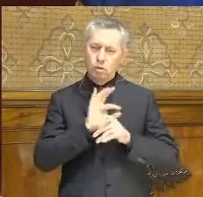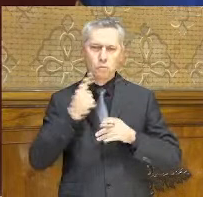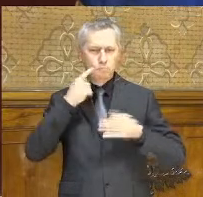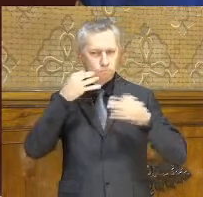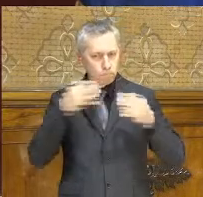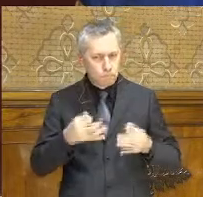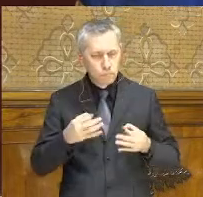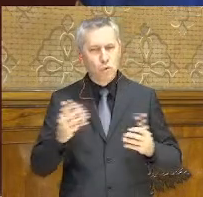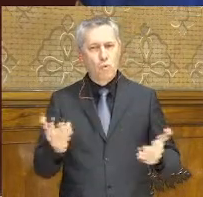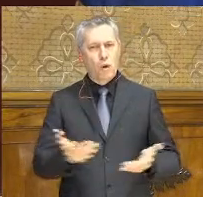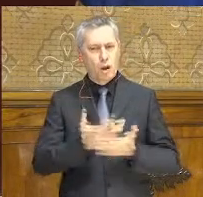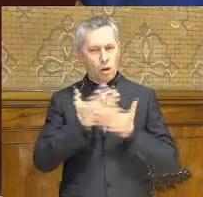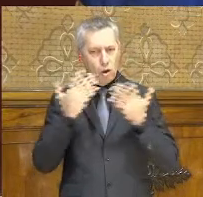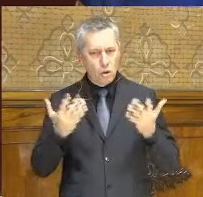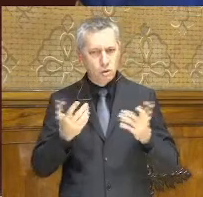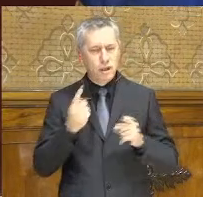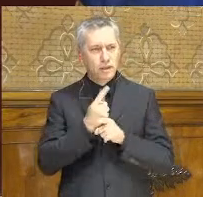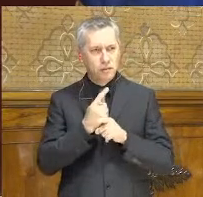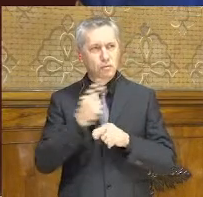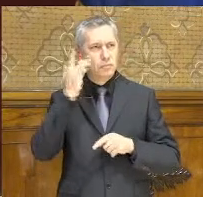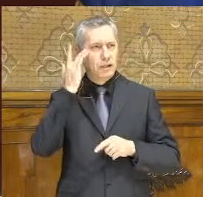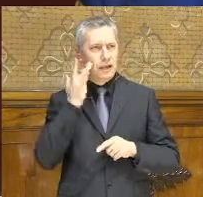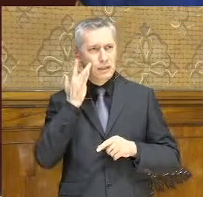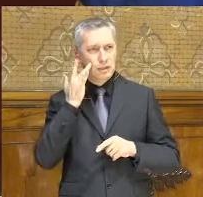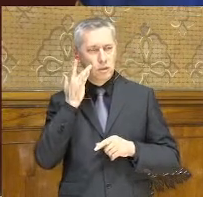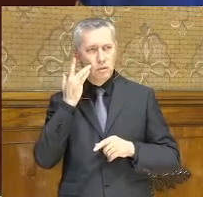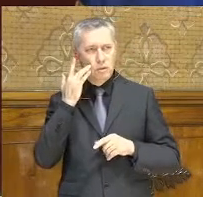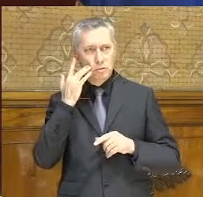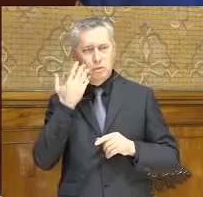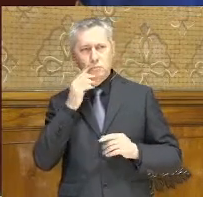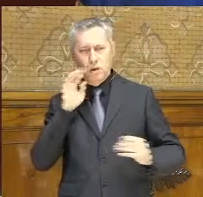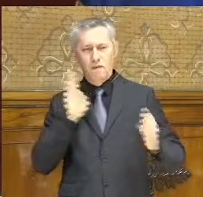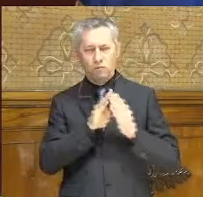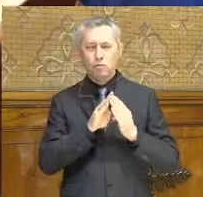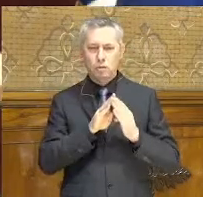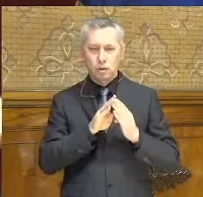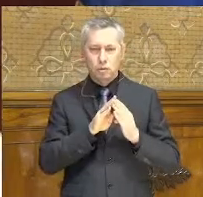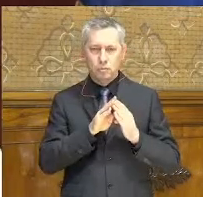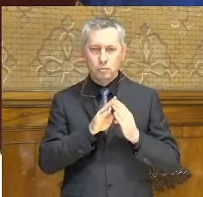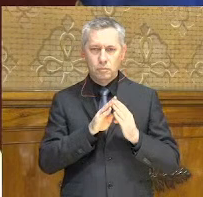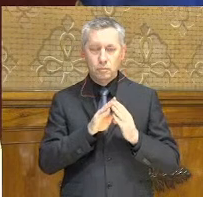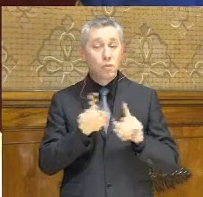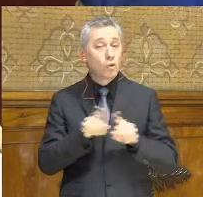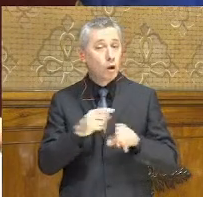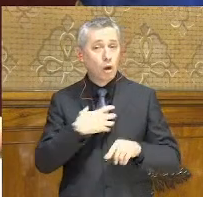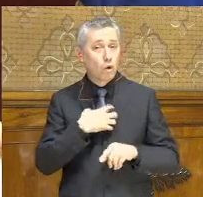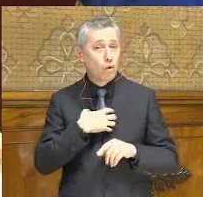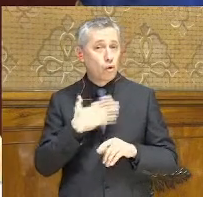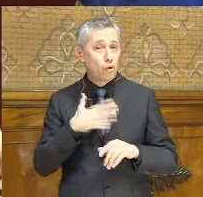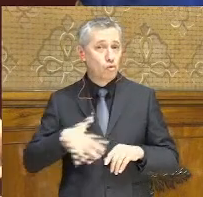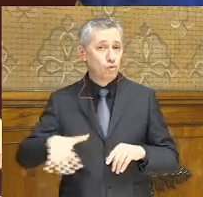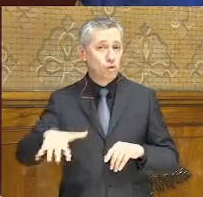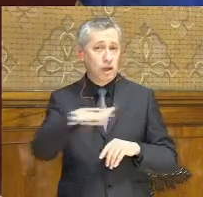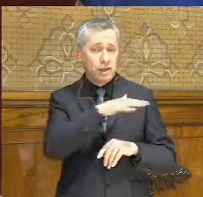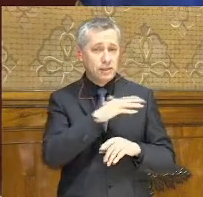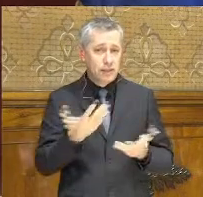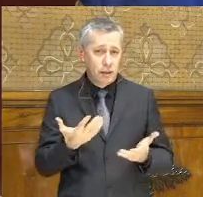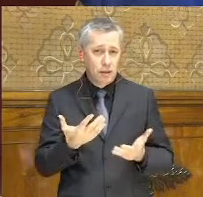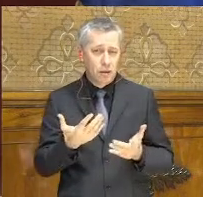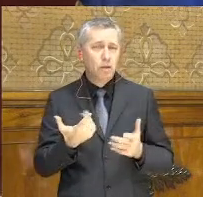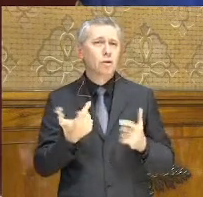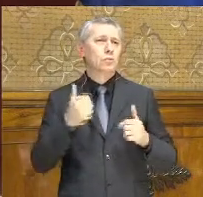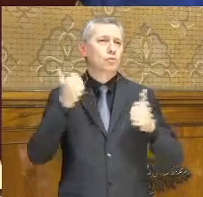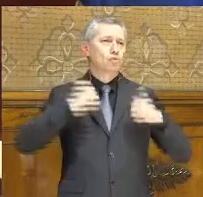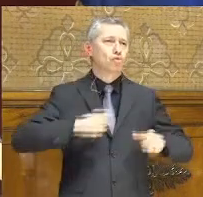in relation to risk as they shape the citizens' consciousness of present-day crises. And